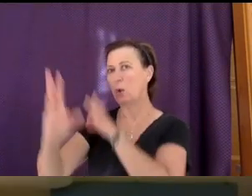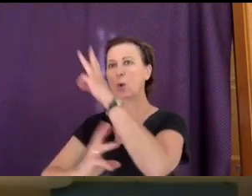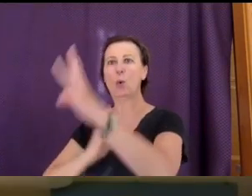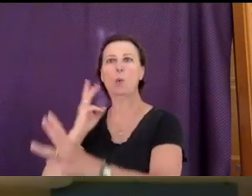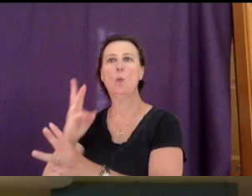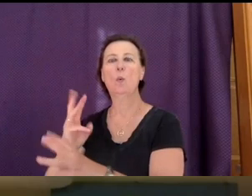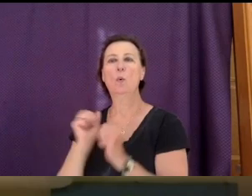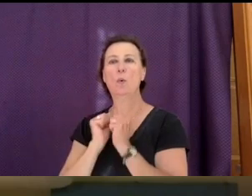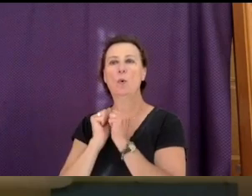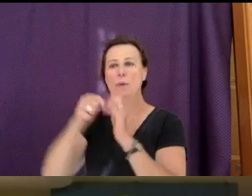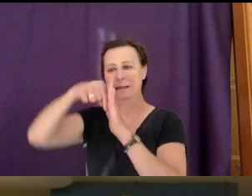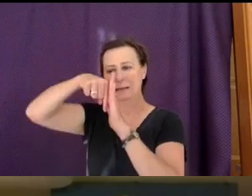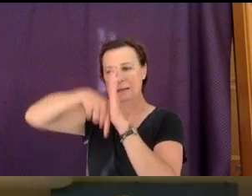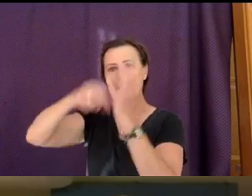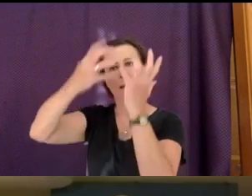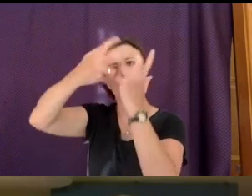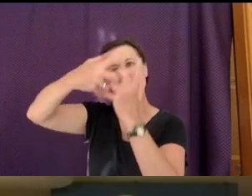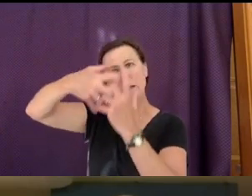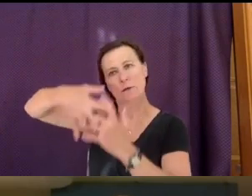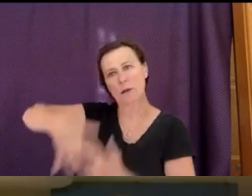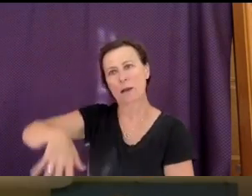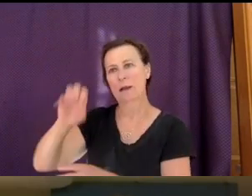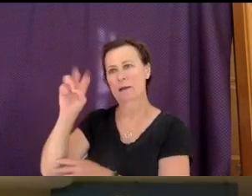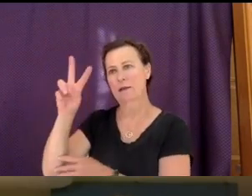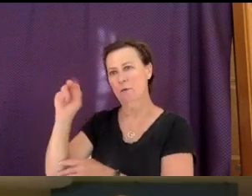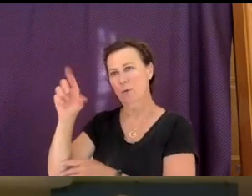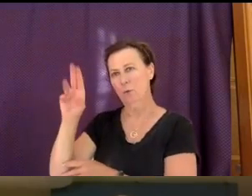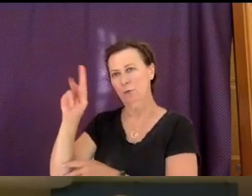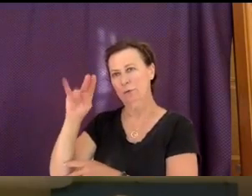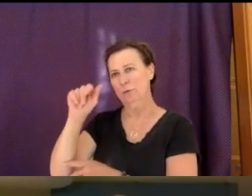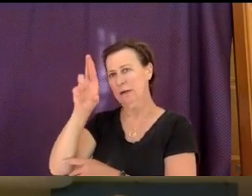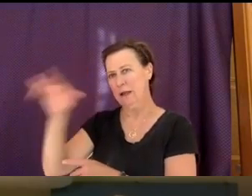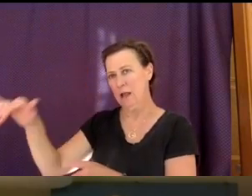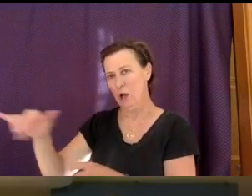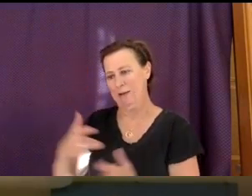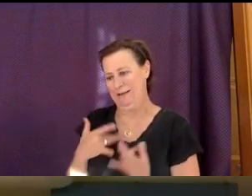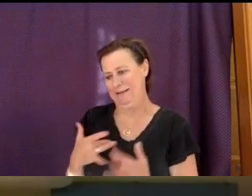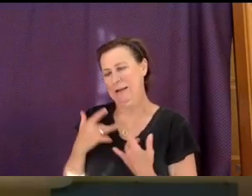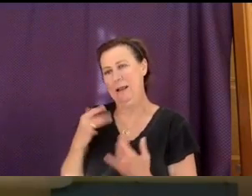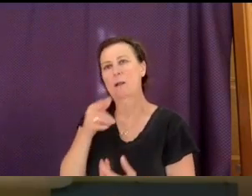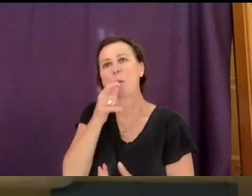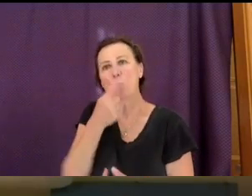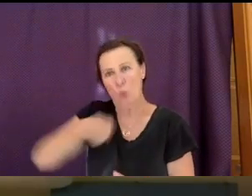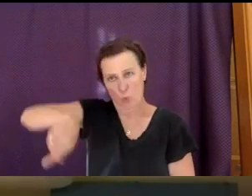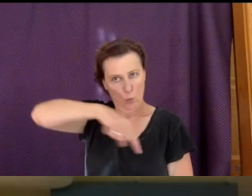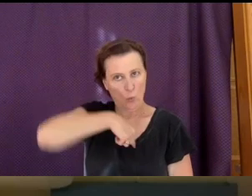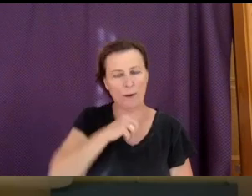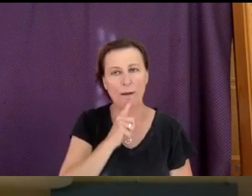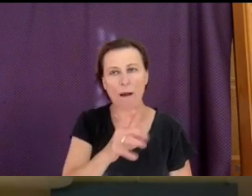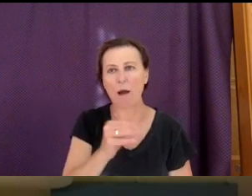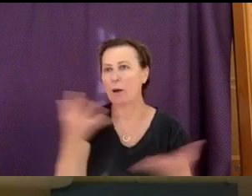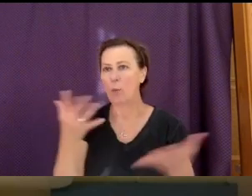deeply integrated evolutionary sense of who we are and what we are about,